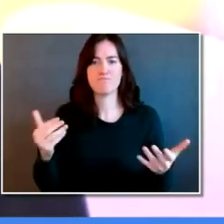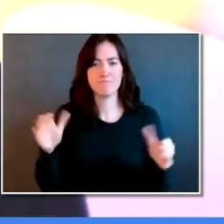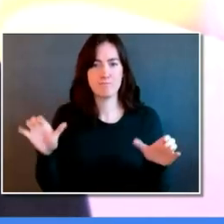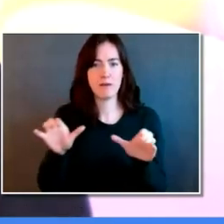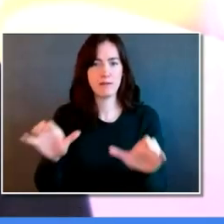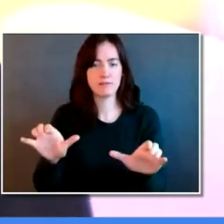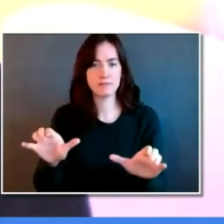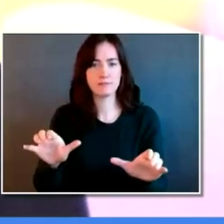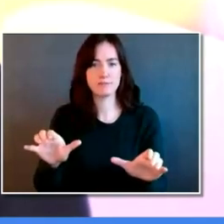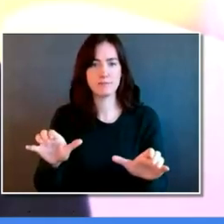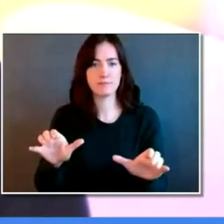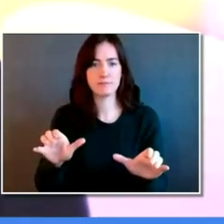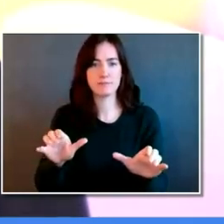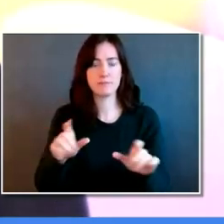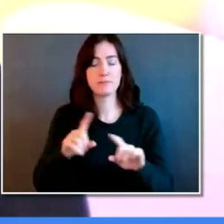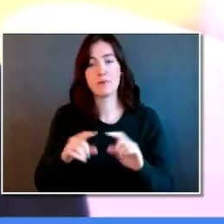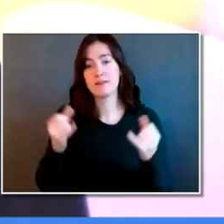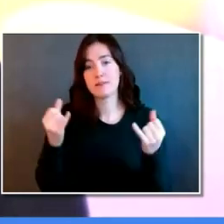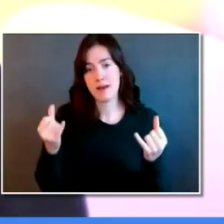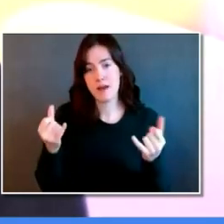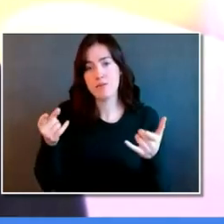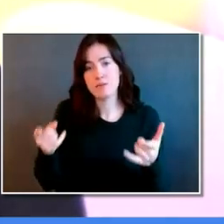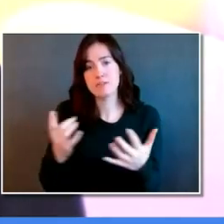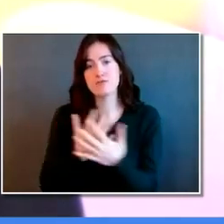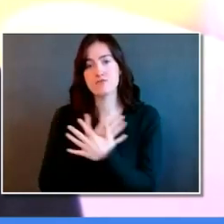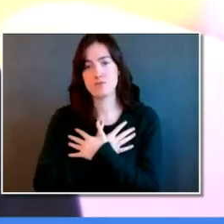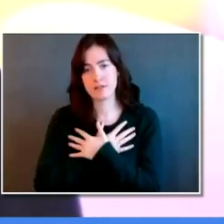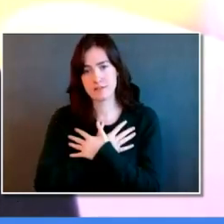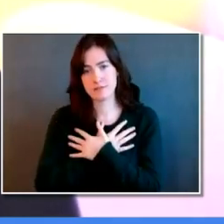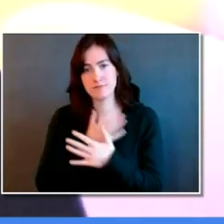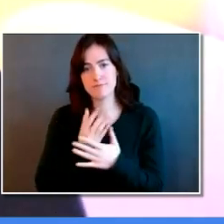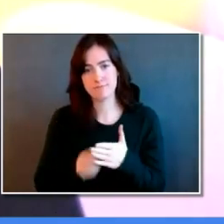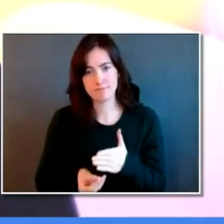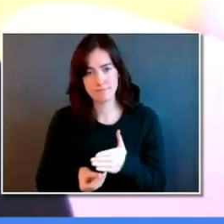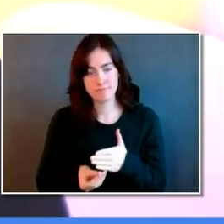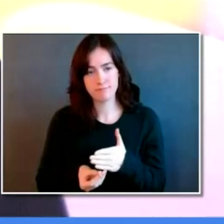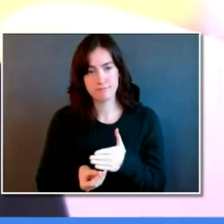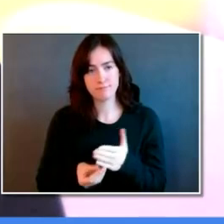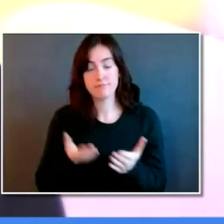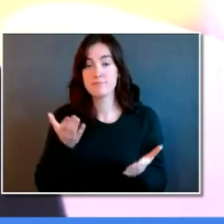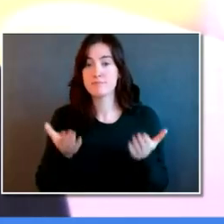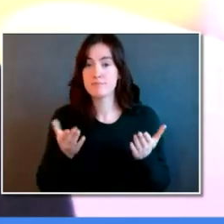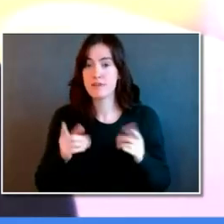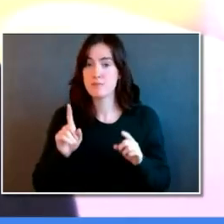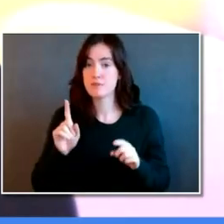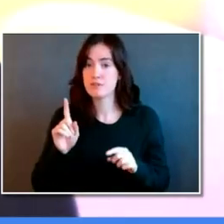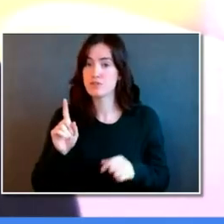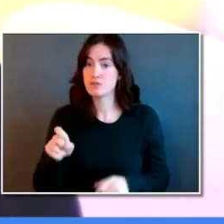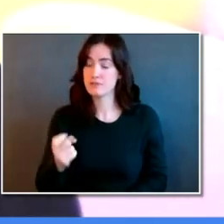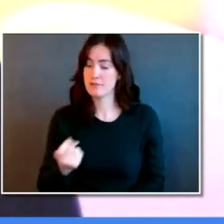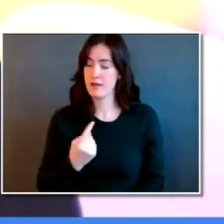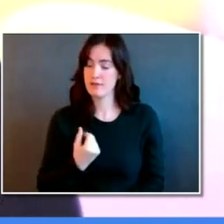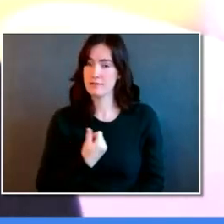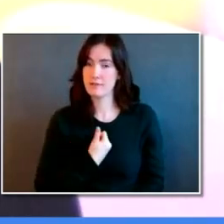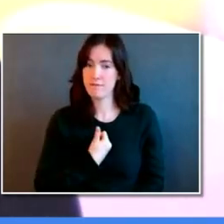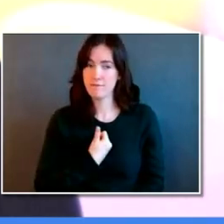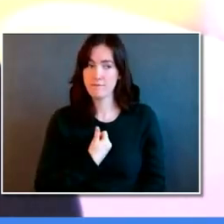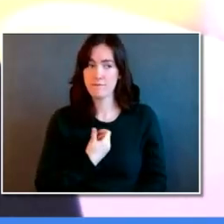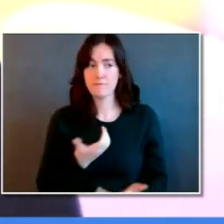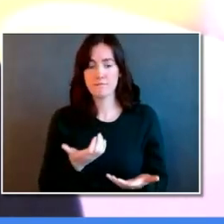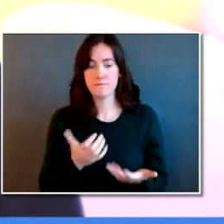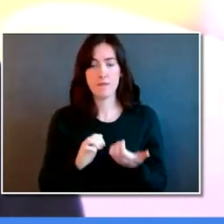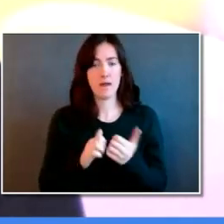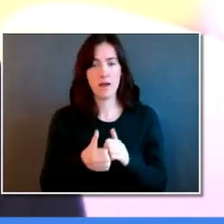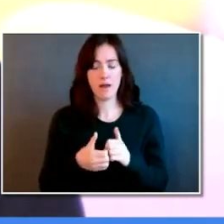but he's at rest now. And perhaps we should ask ourselves how we can